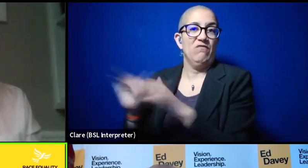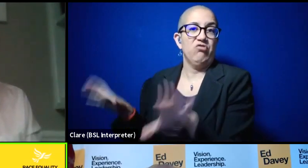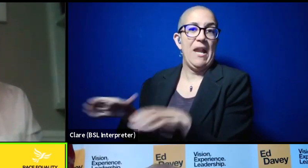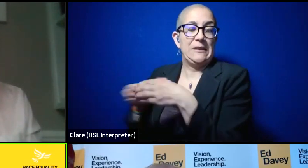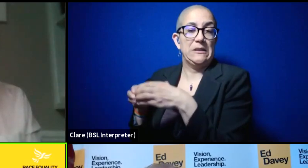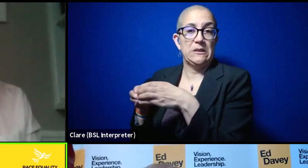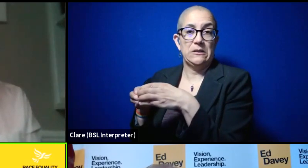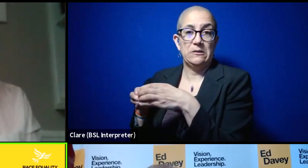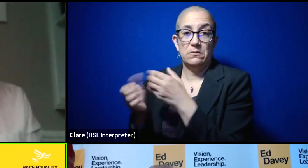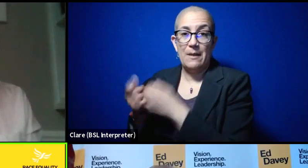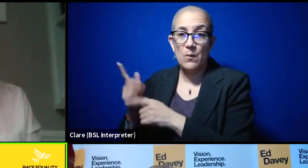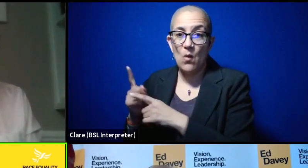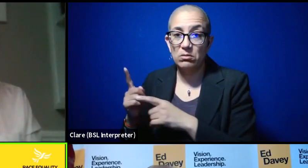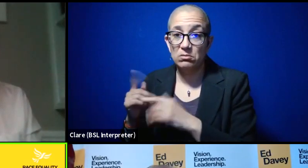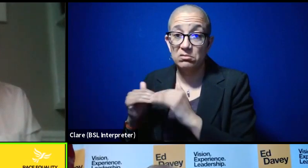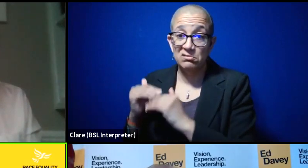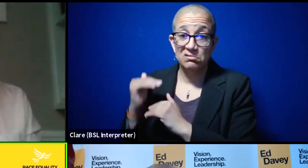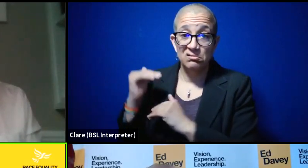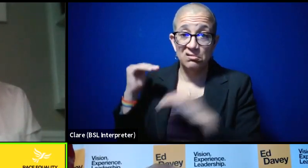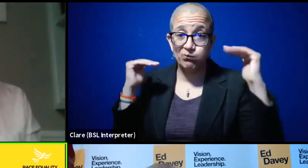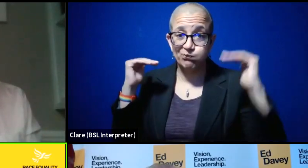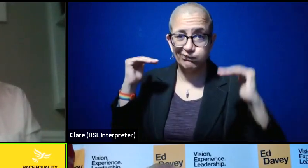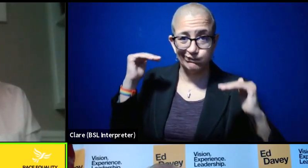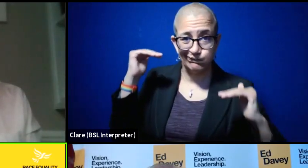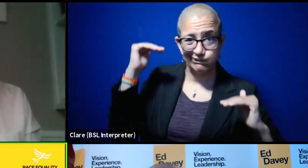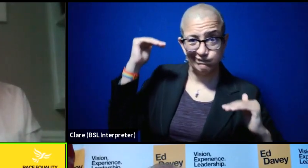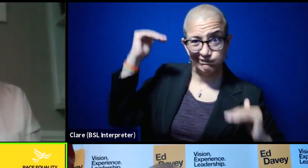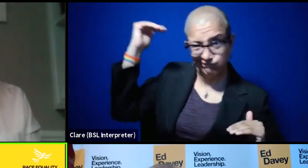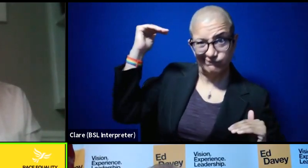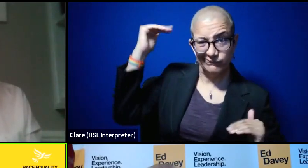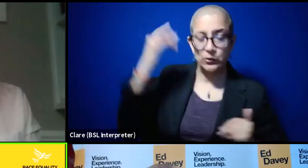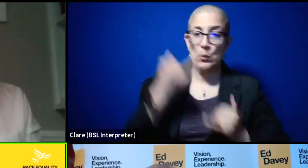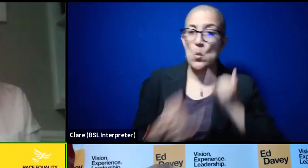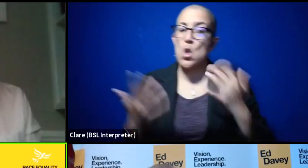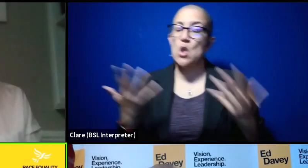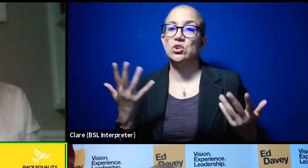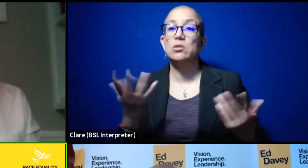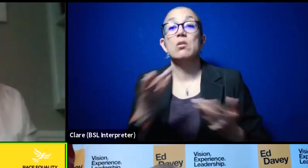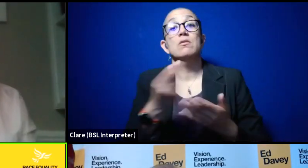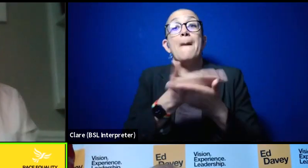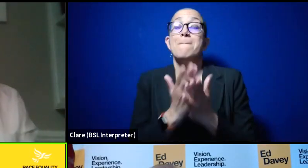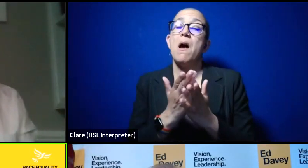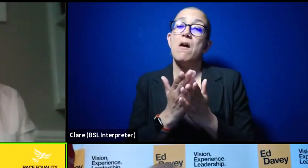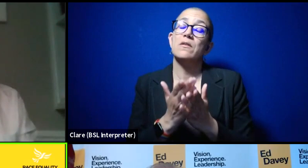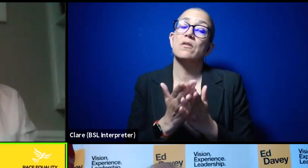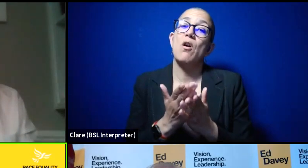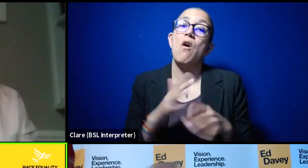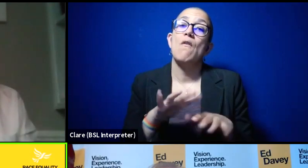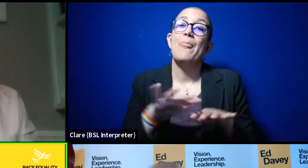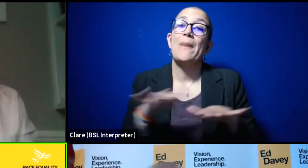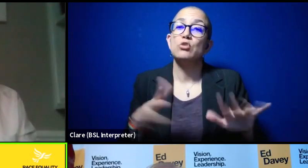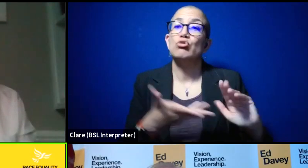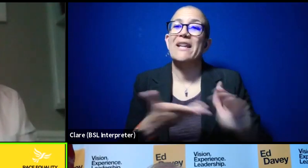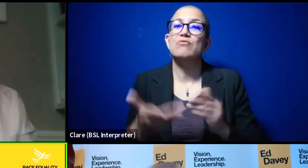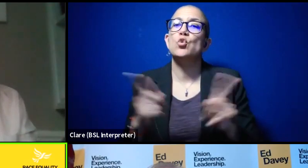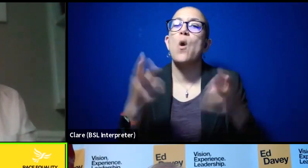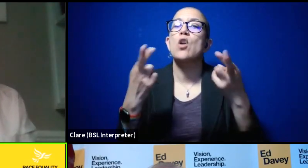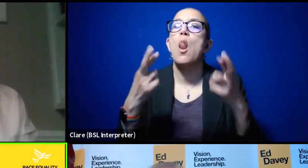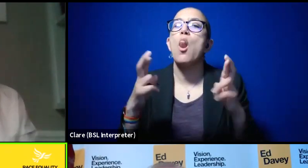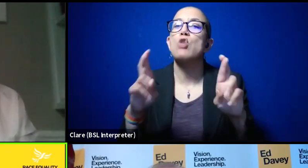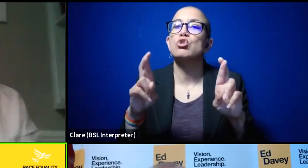exacerbating those inequalities. There are some parts of the country that have introduced actually more of a lottery system to schools locally to ensure